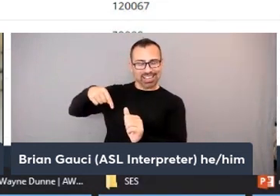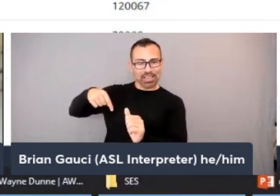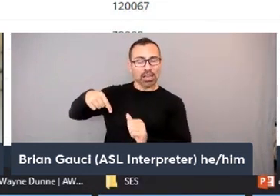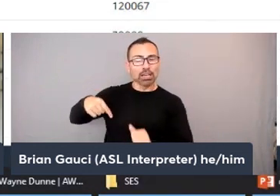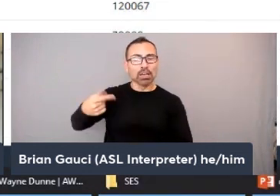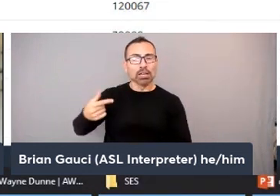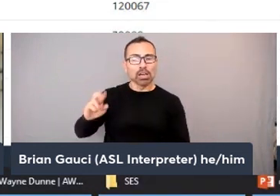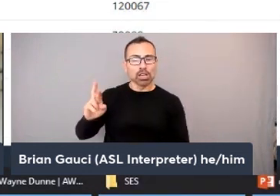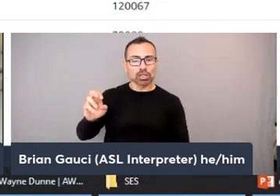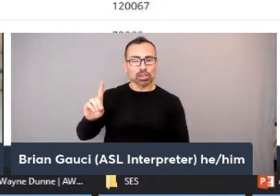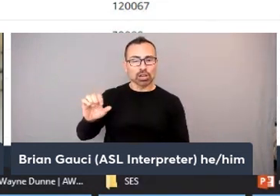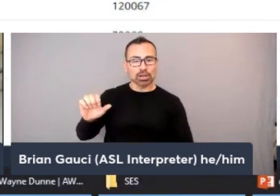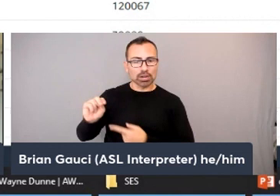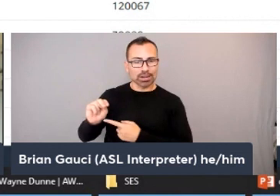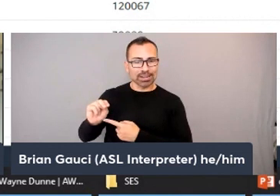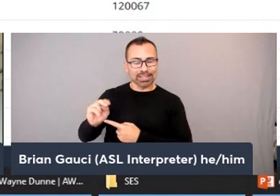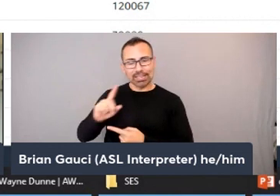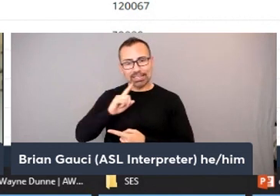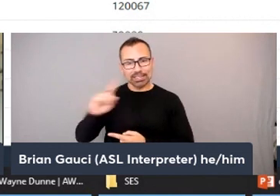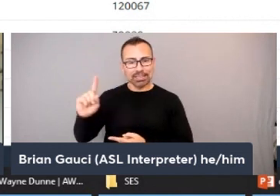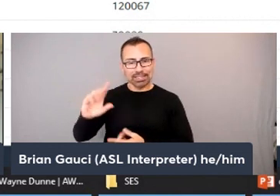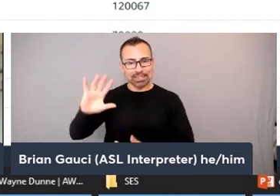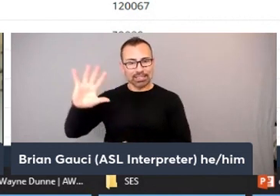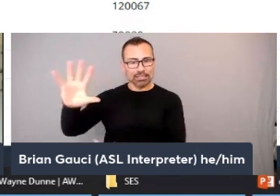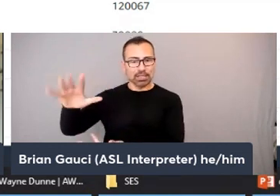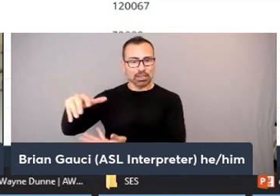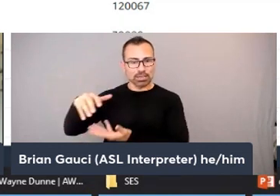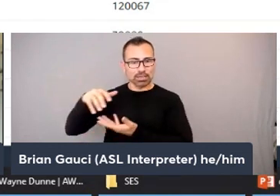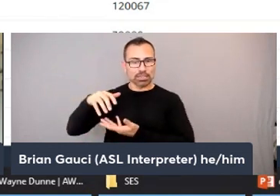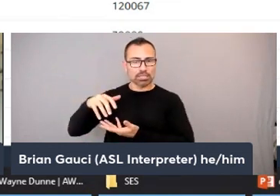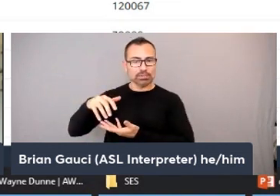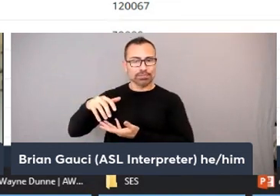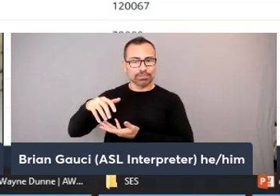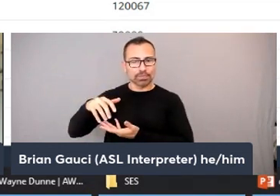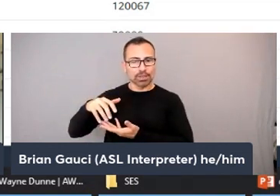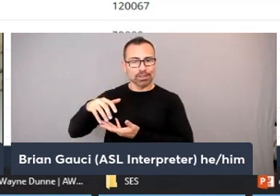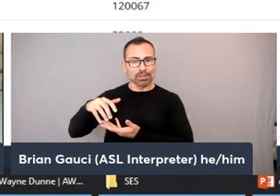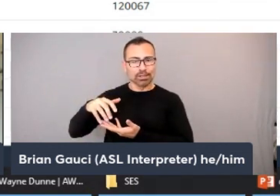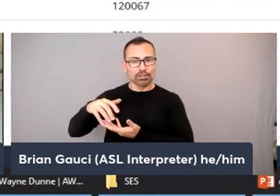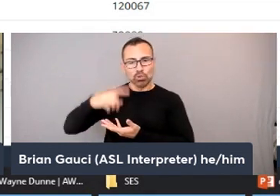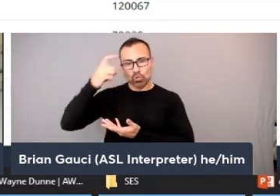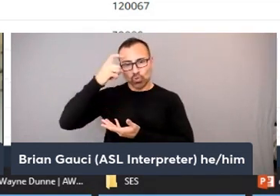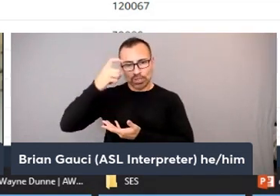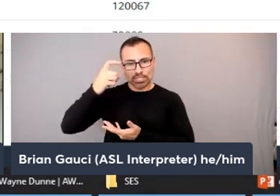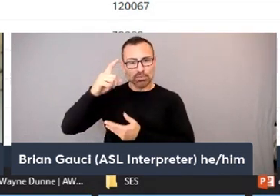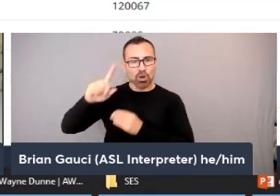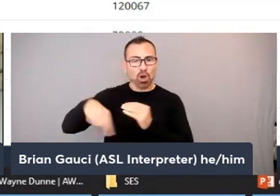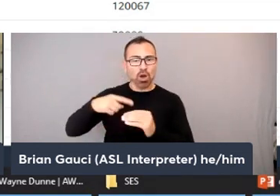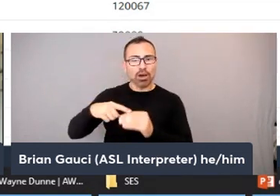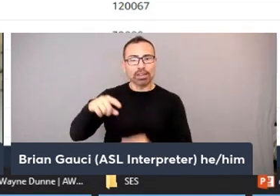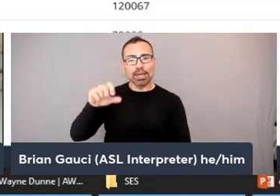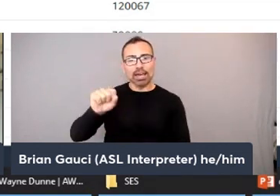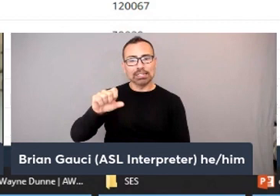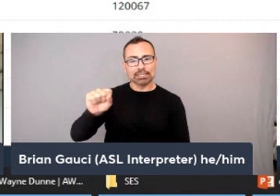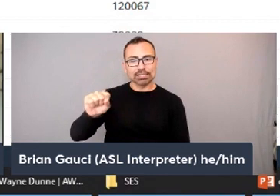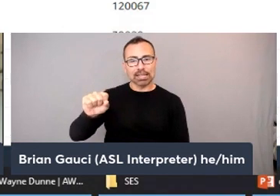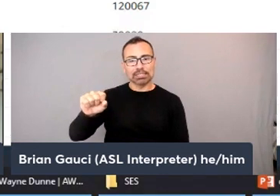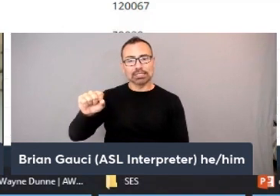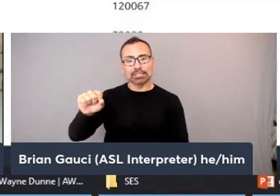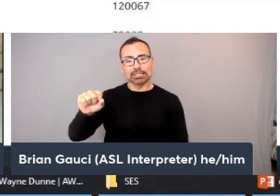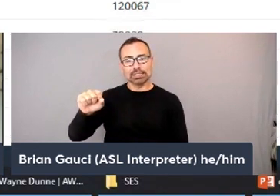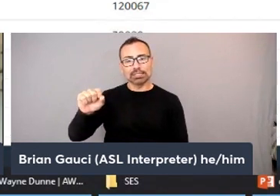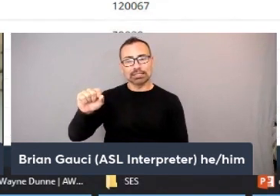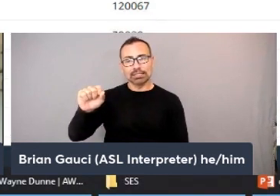is essentially the collection of it is our collective wisdom on the SES team about how to take things that are happening